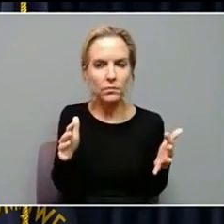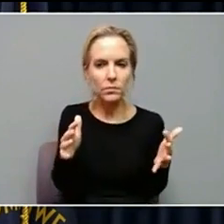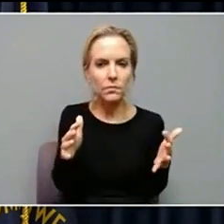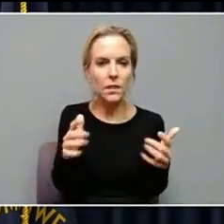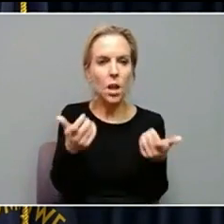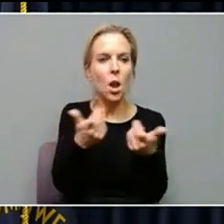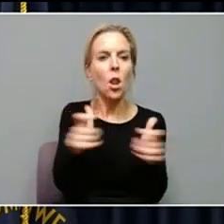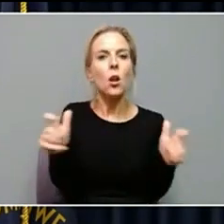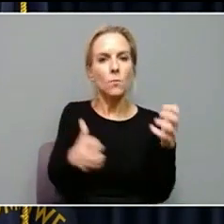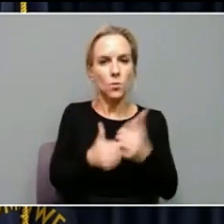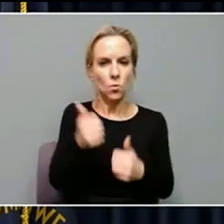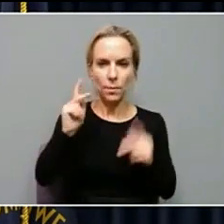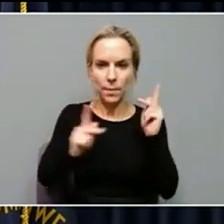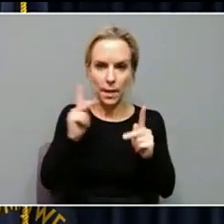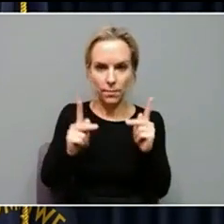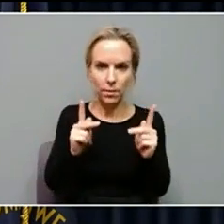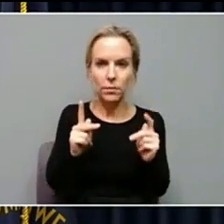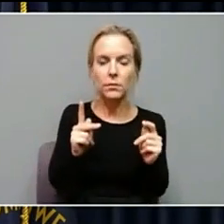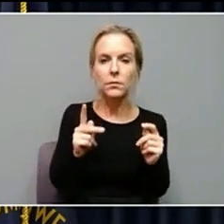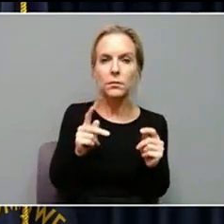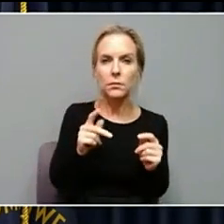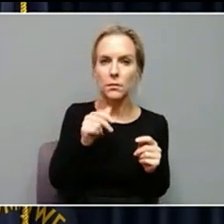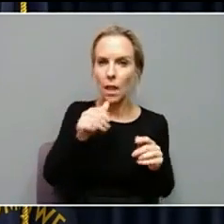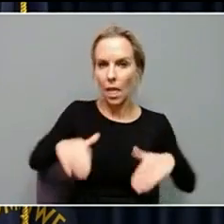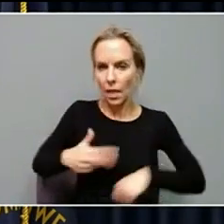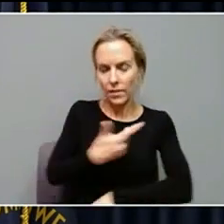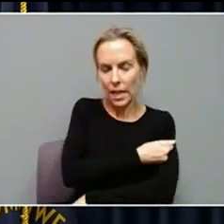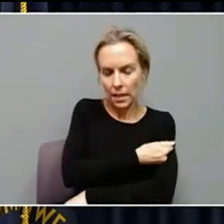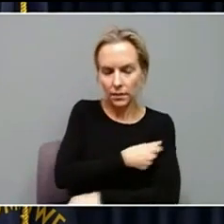majority of people not being vaccinated.